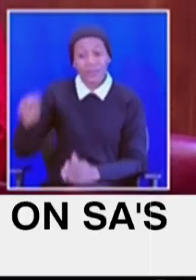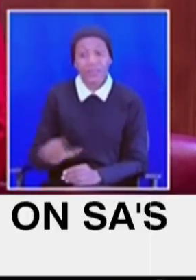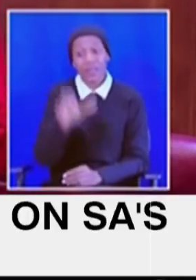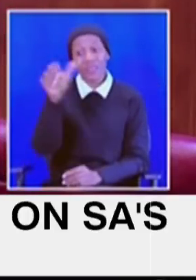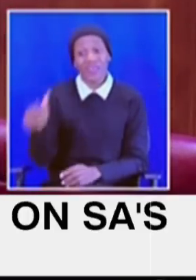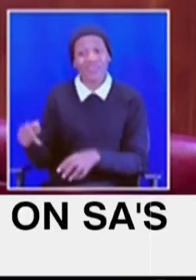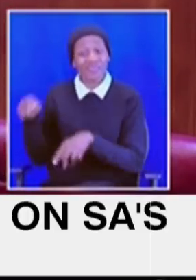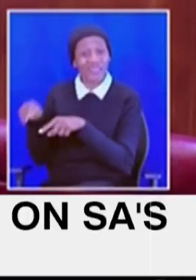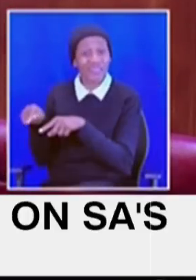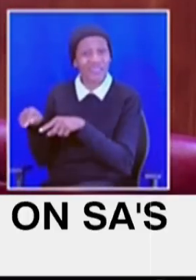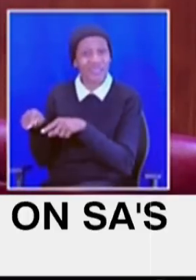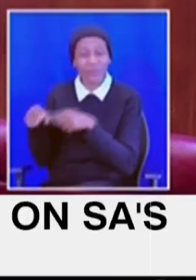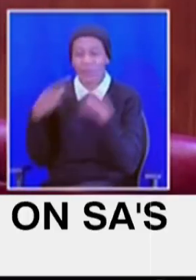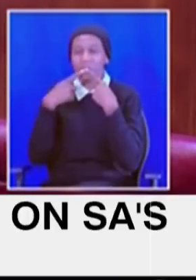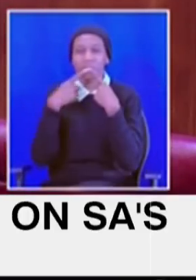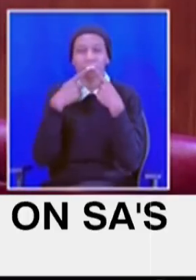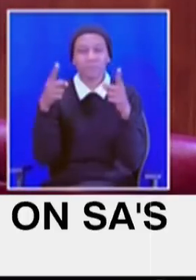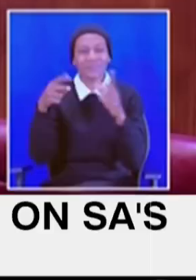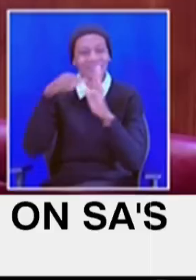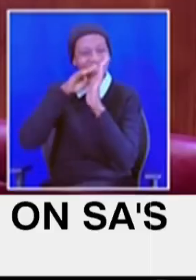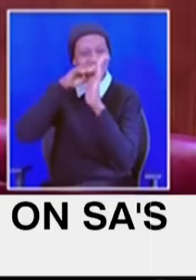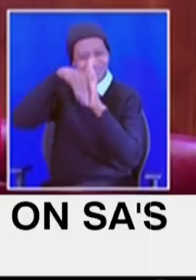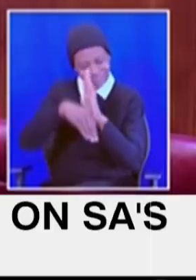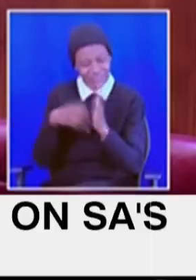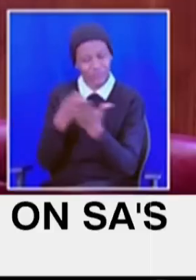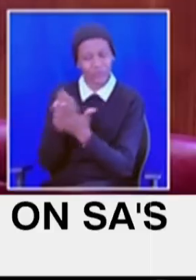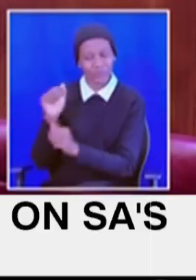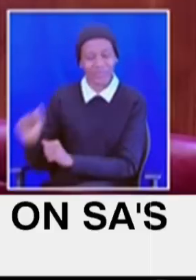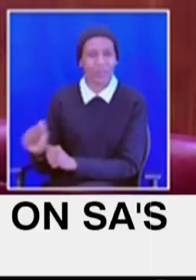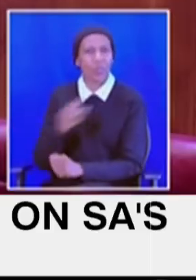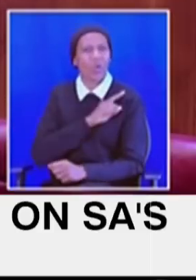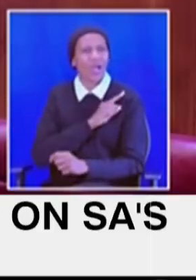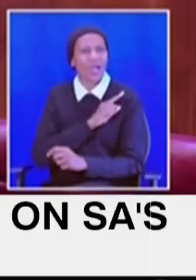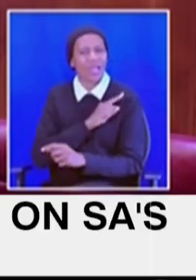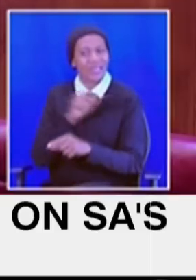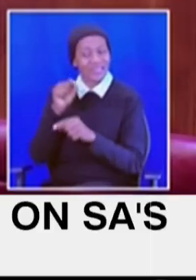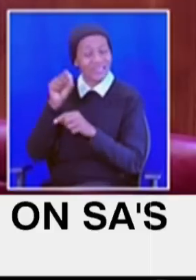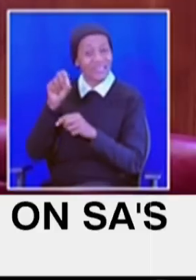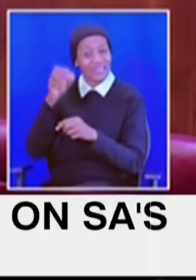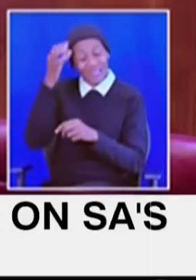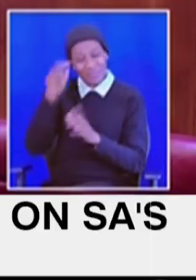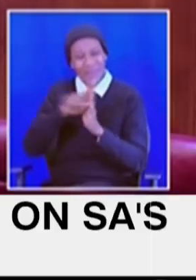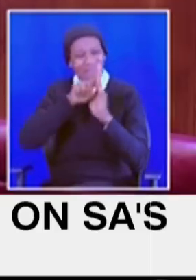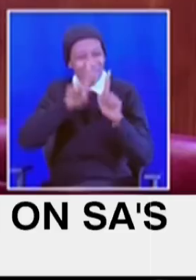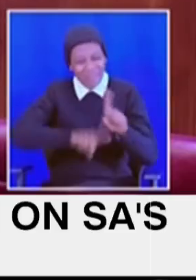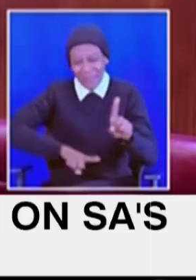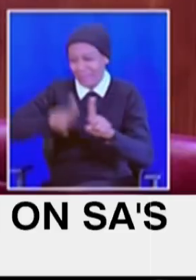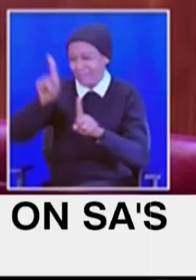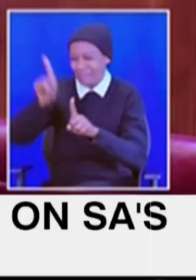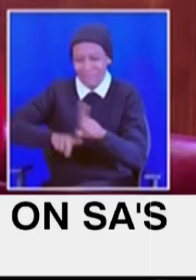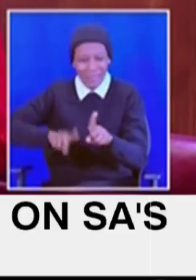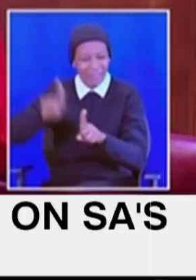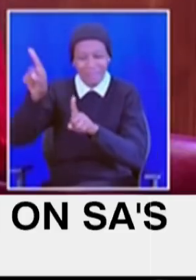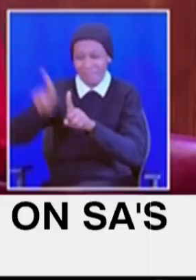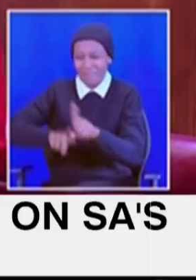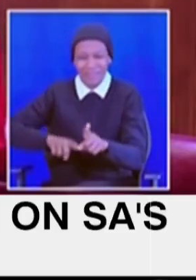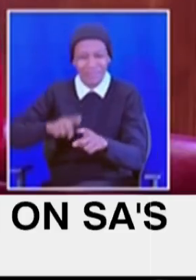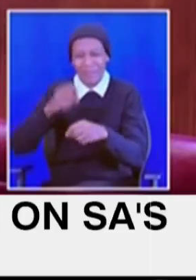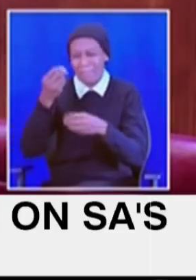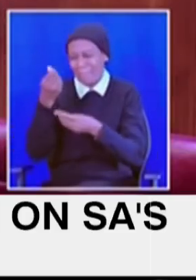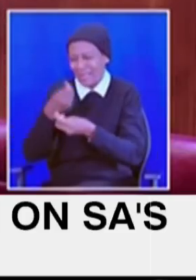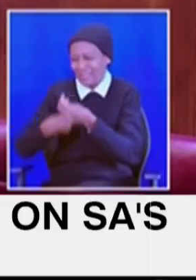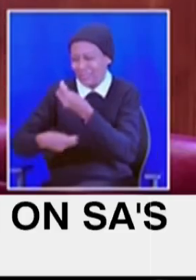grey listed because of failure adequately investigated, prosecute money